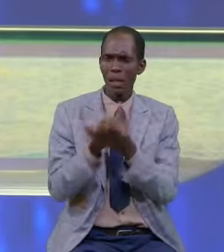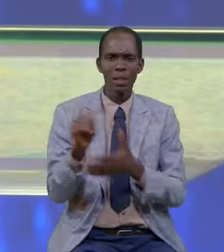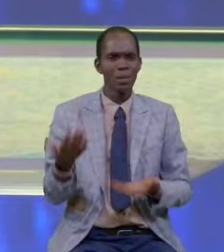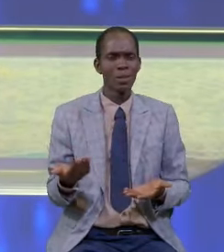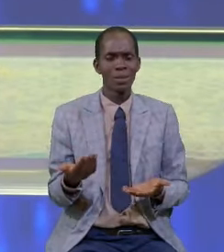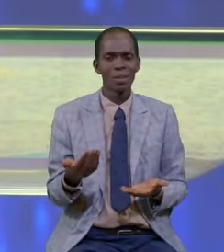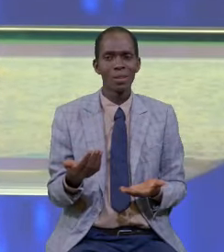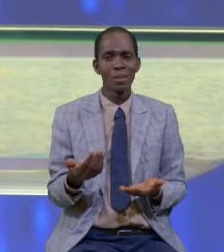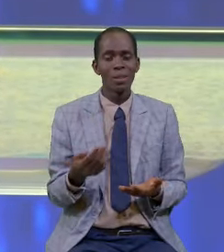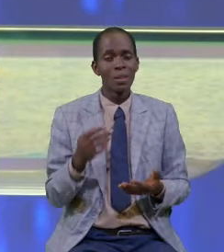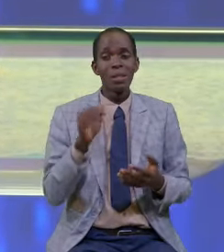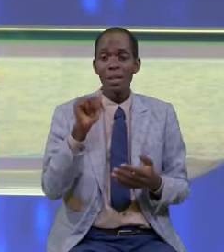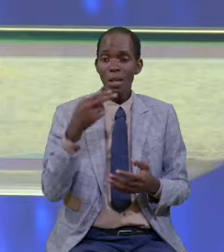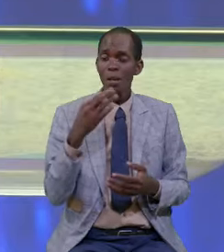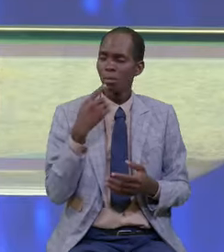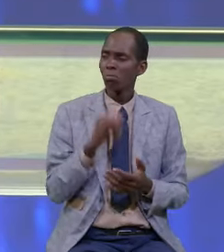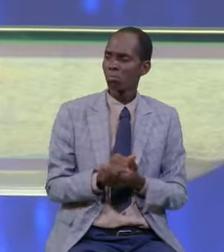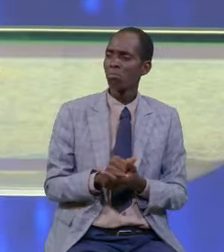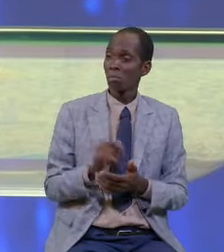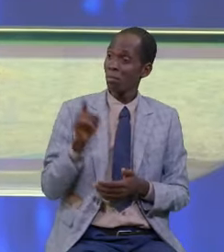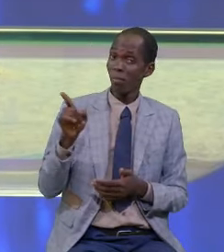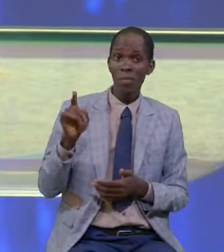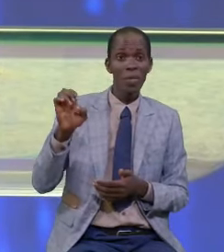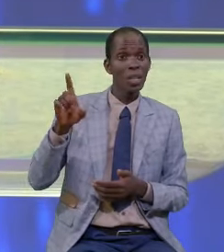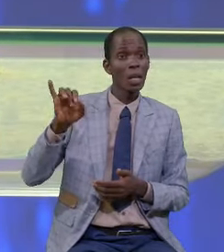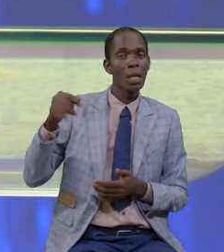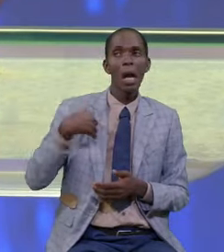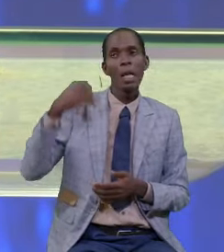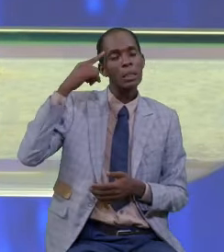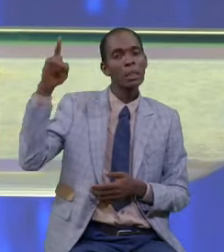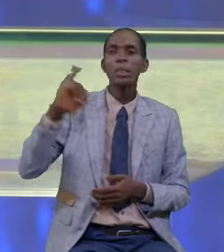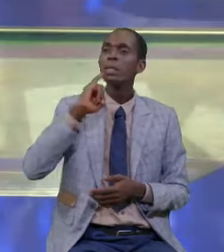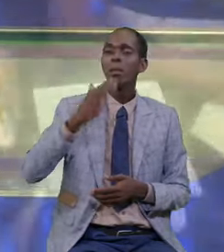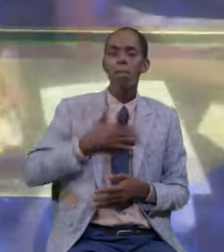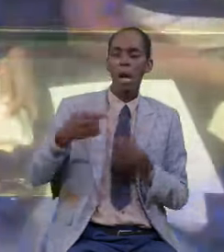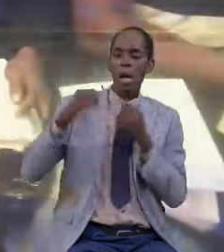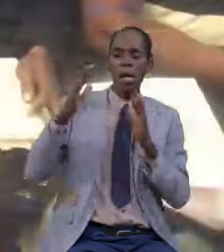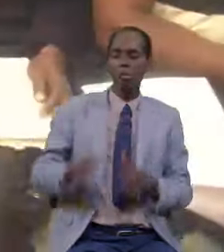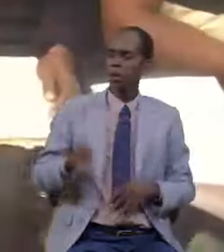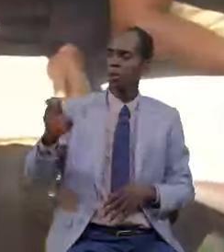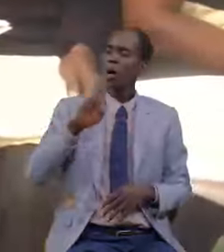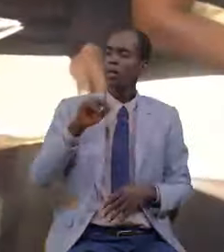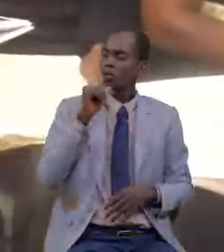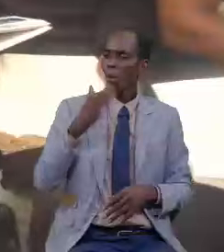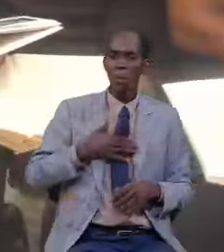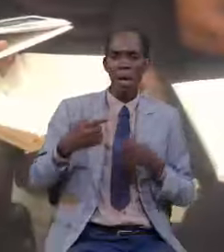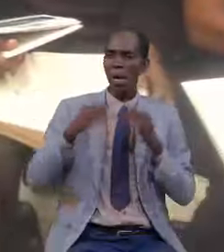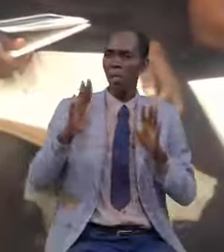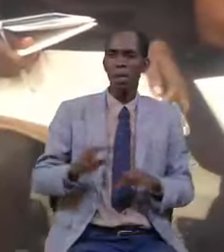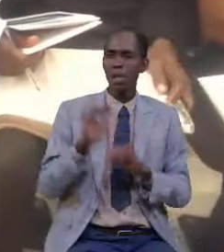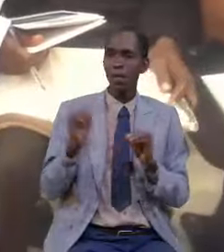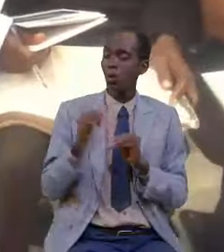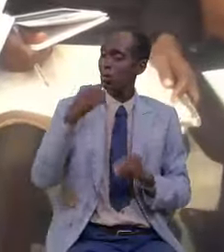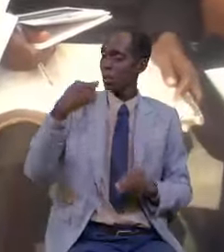said, this Elijah, I thought he was my enemy. You are not my enemy anymore. Tell me anything to do, I will